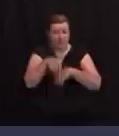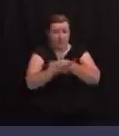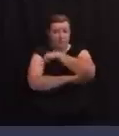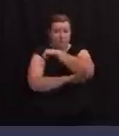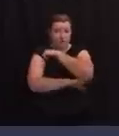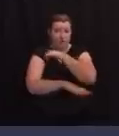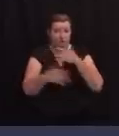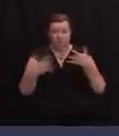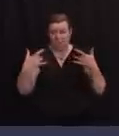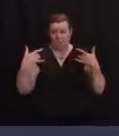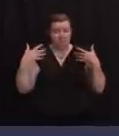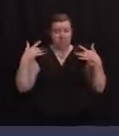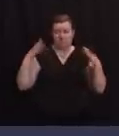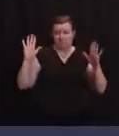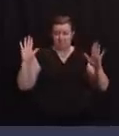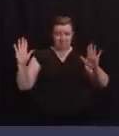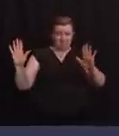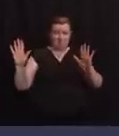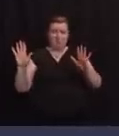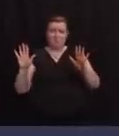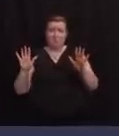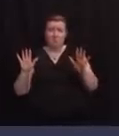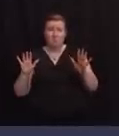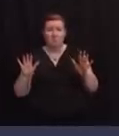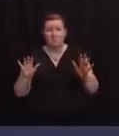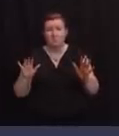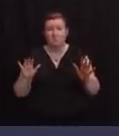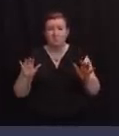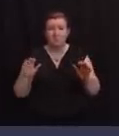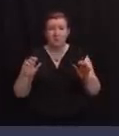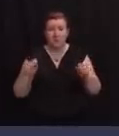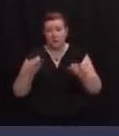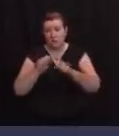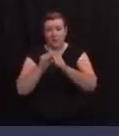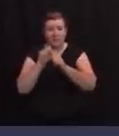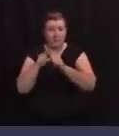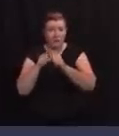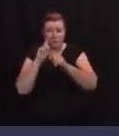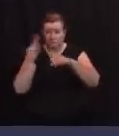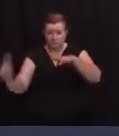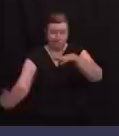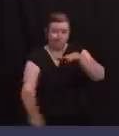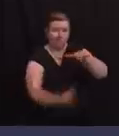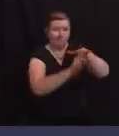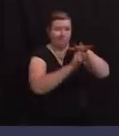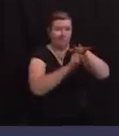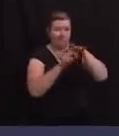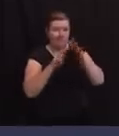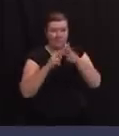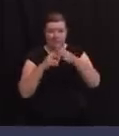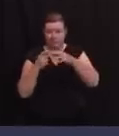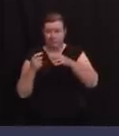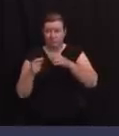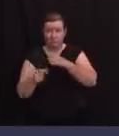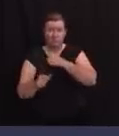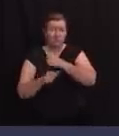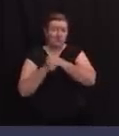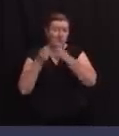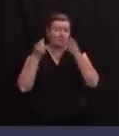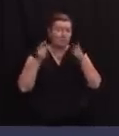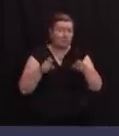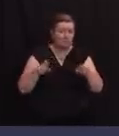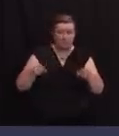know, with the potential of other variants, does that leave us exposed? And the answer's got to be yes. I